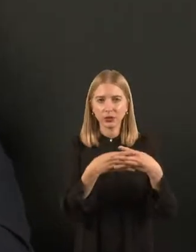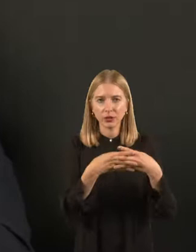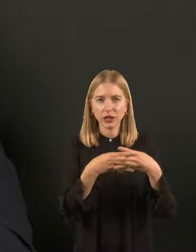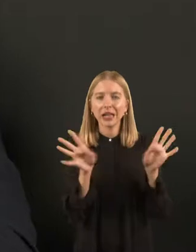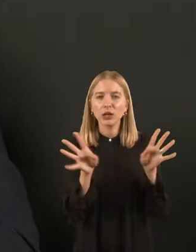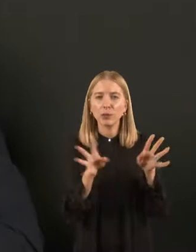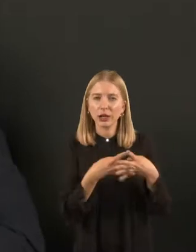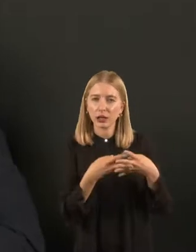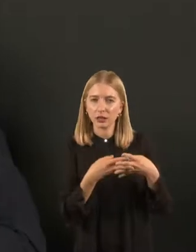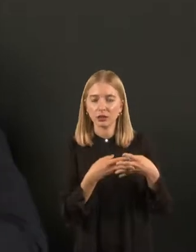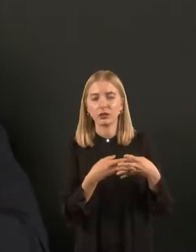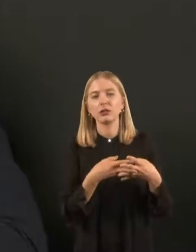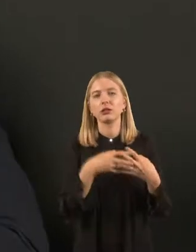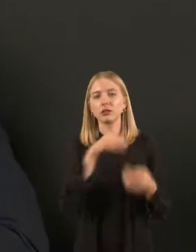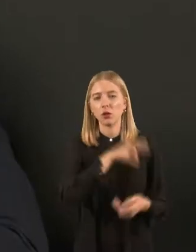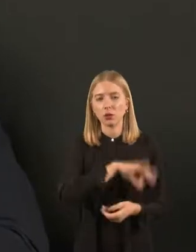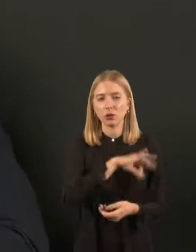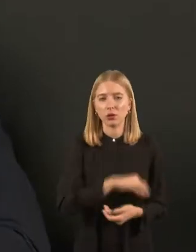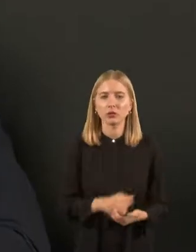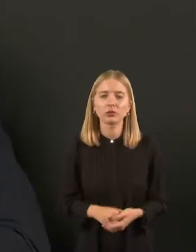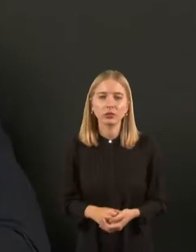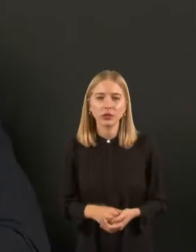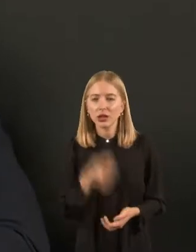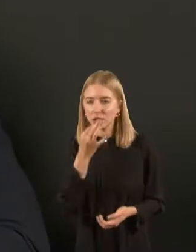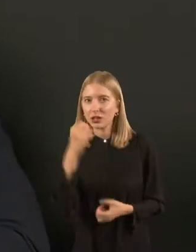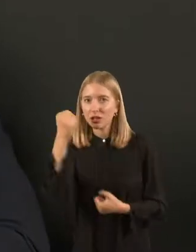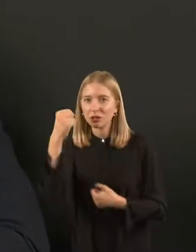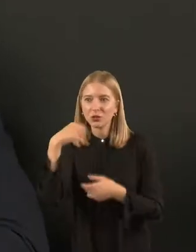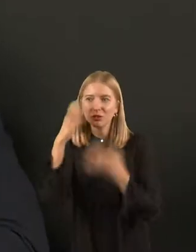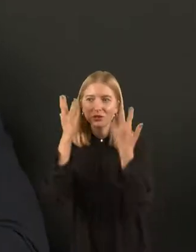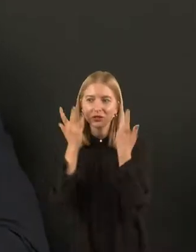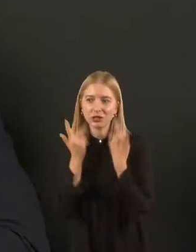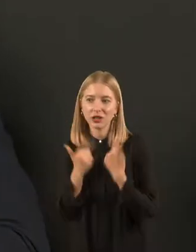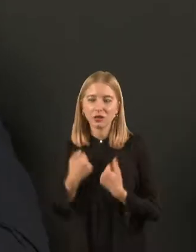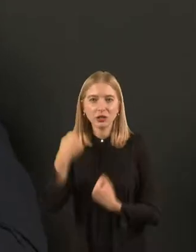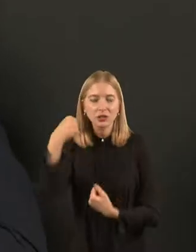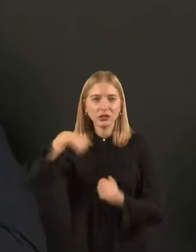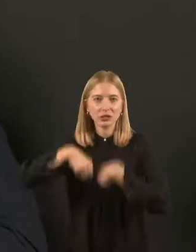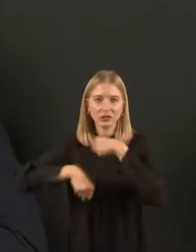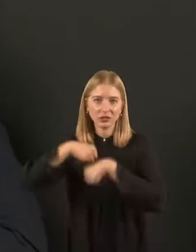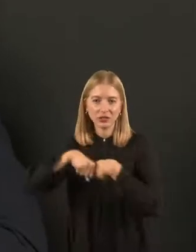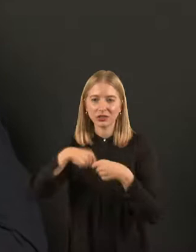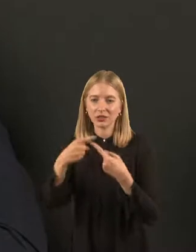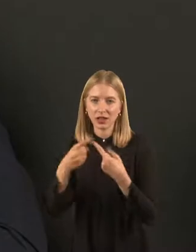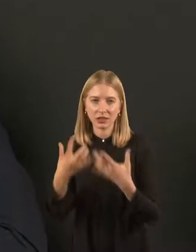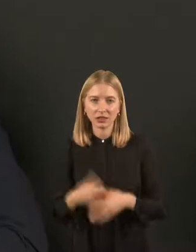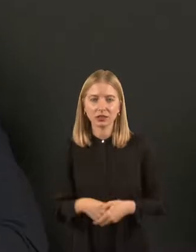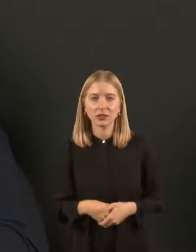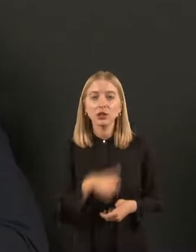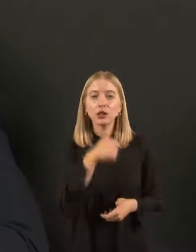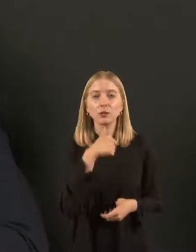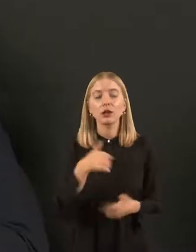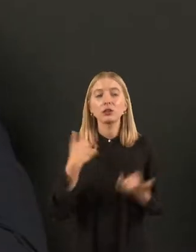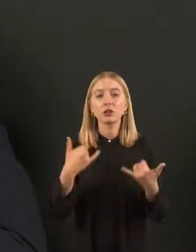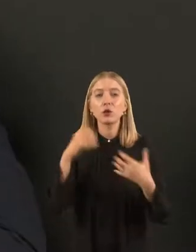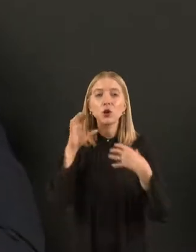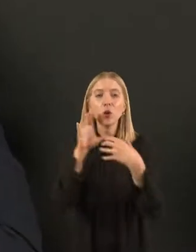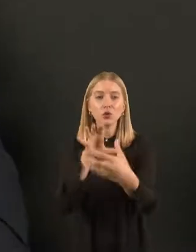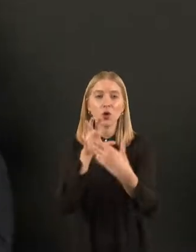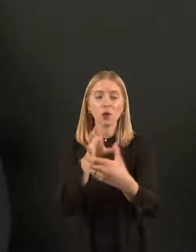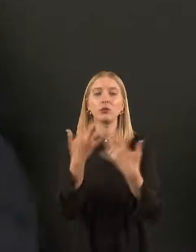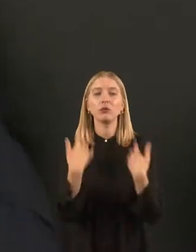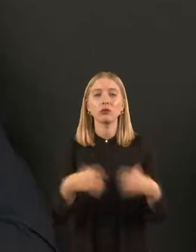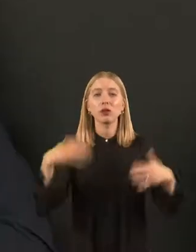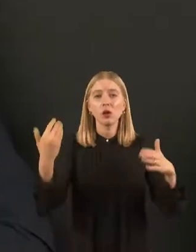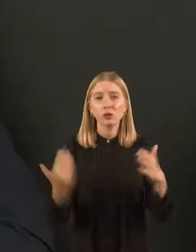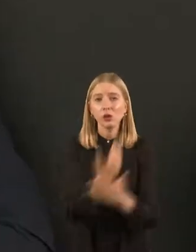electric bicycle. I also have a hybrid car. What I want to